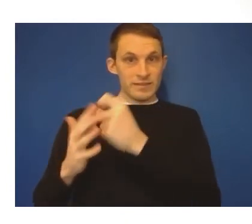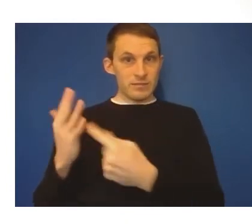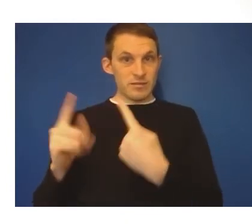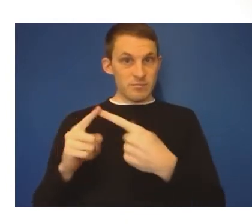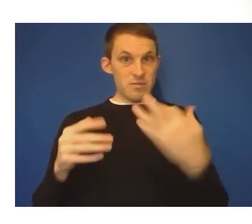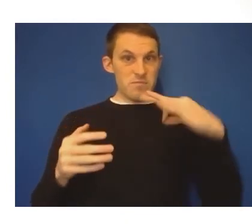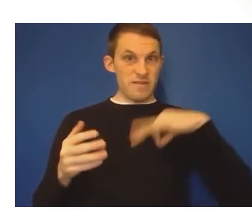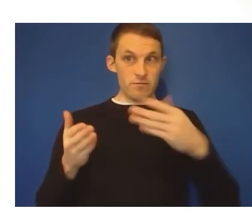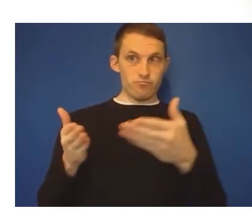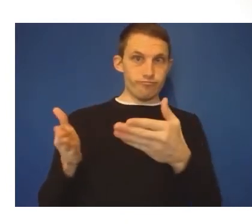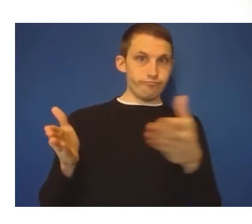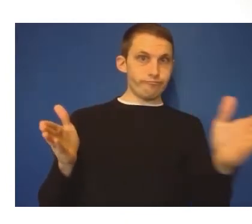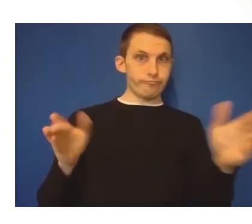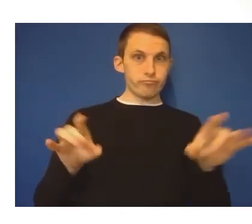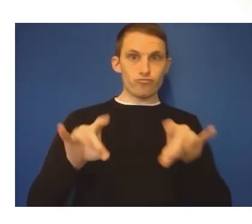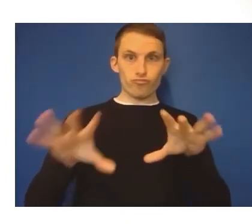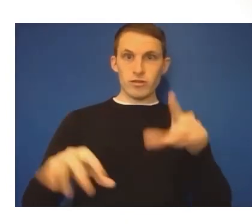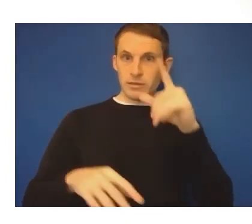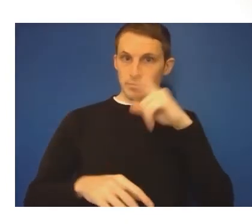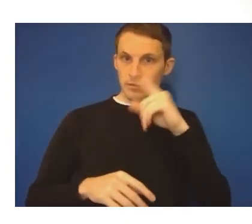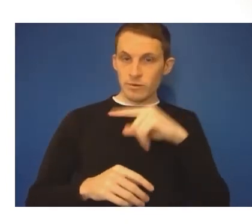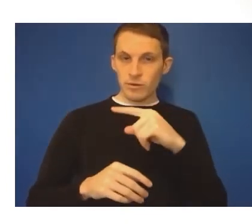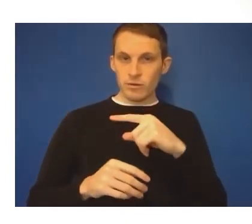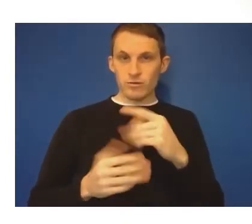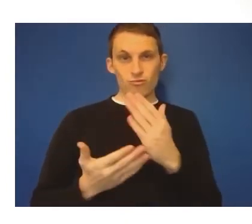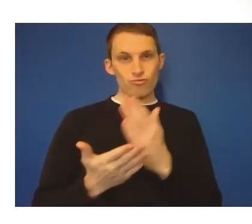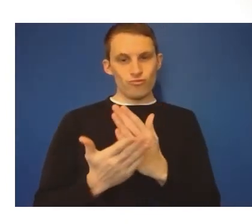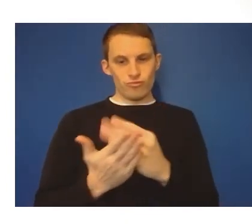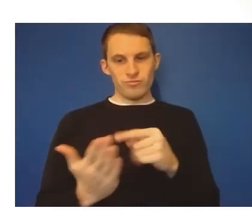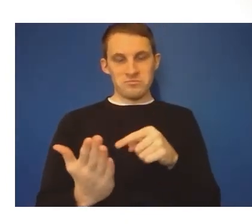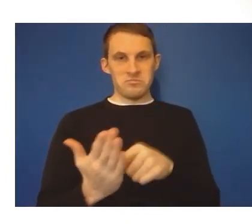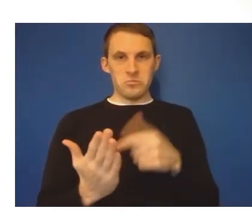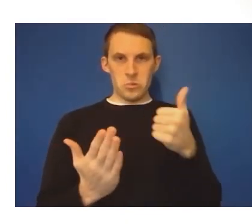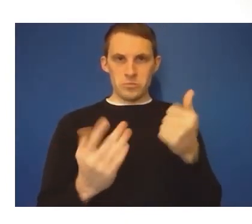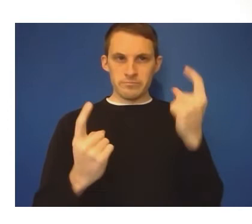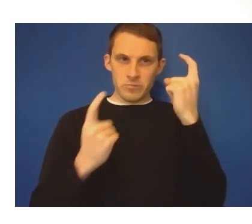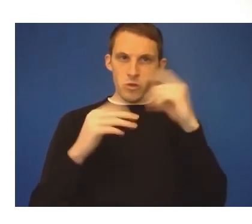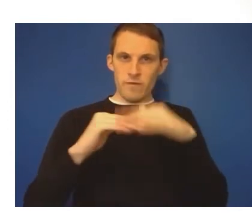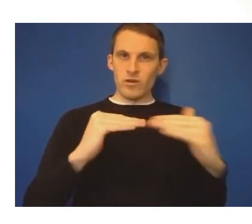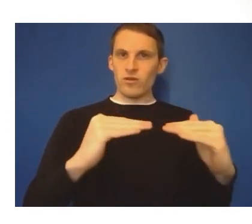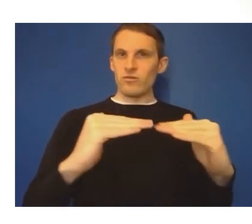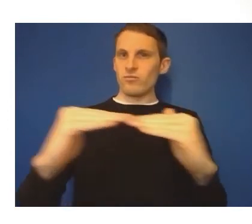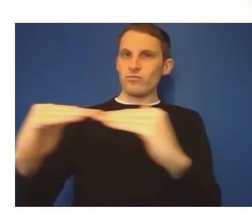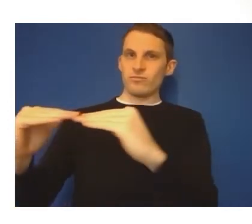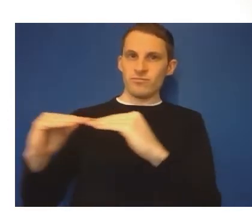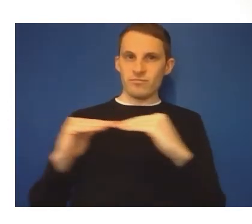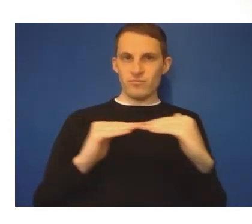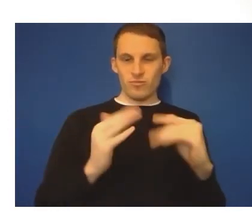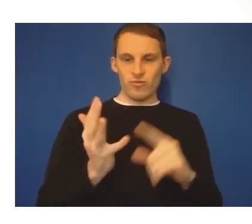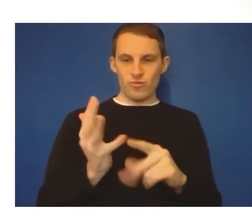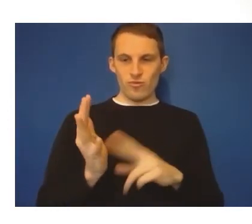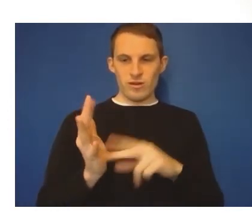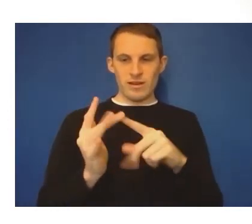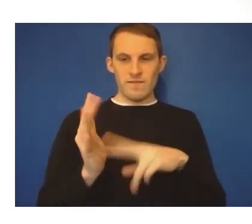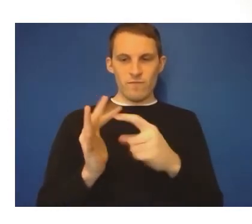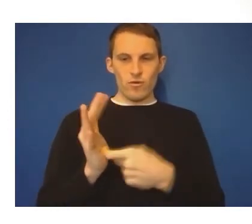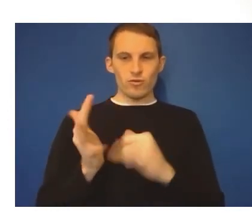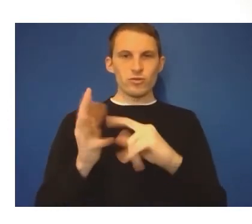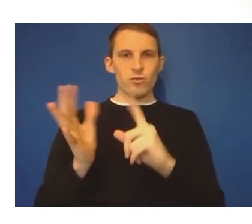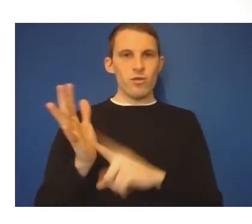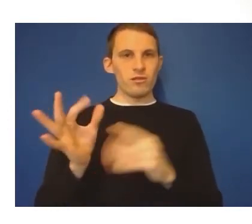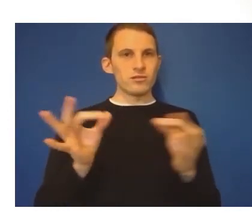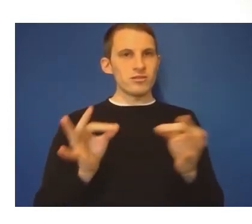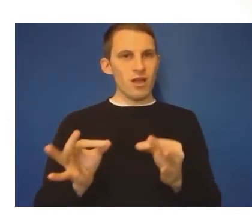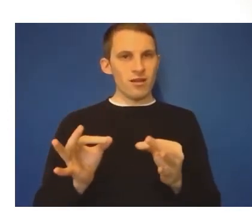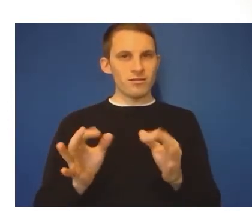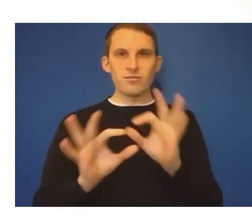of thinking of these things as being about universal design. So designing for everyone in the first place, rather than these kinds